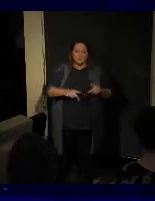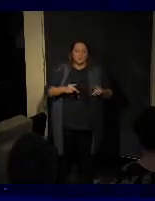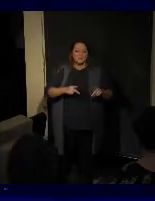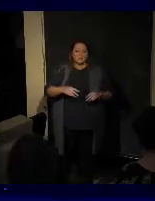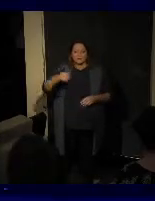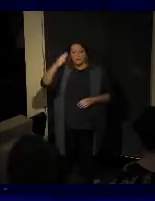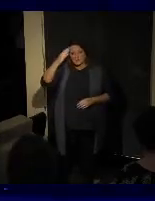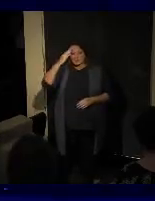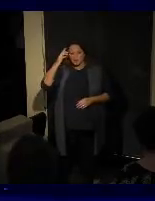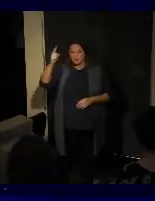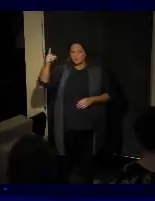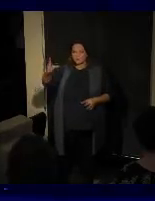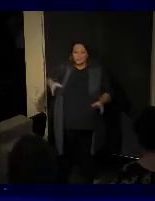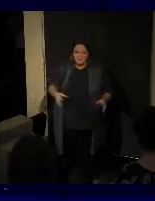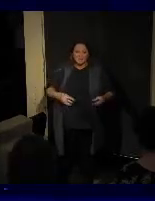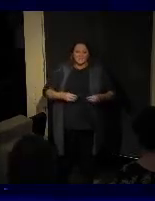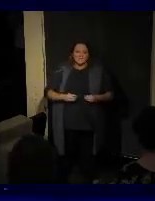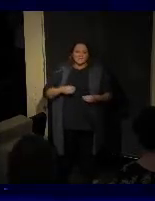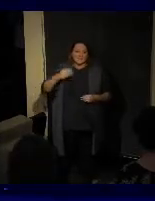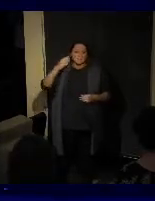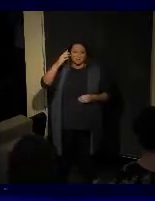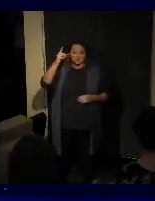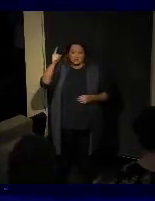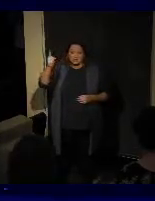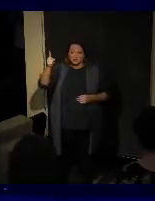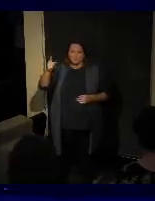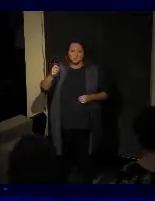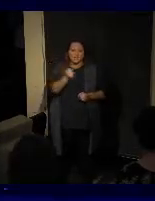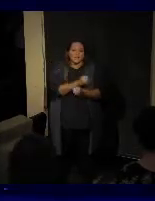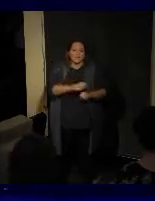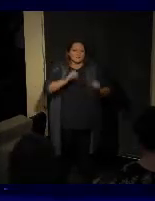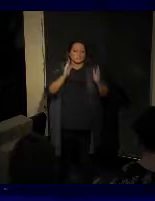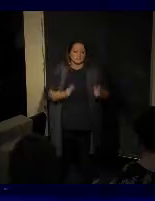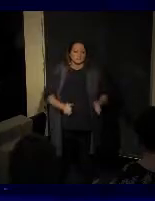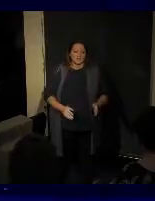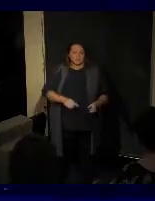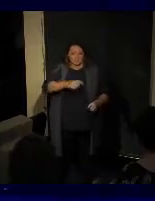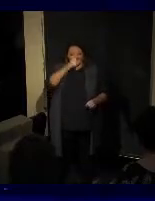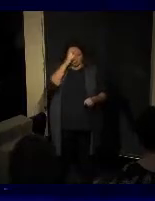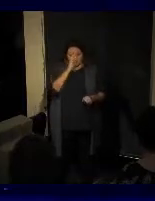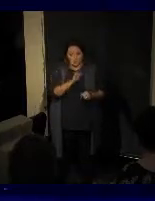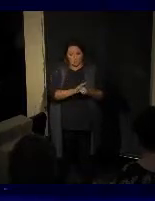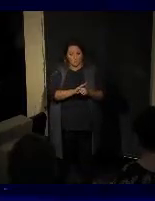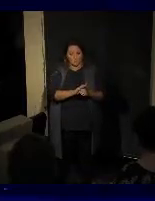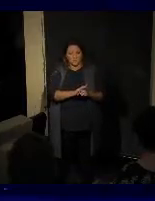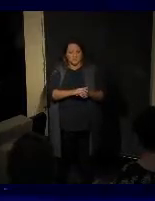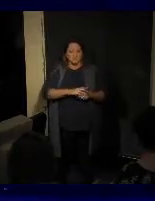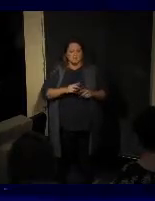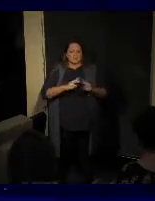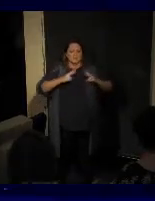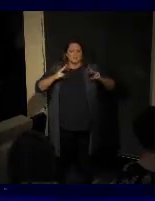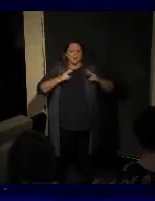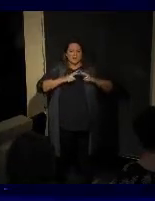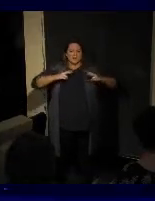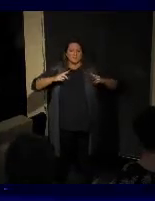Savior, it's a very sure promise. There's a very real place called